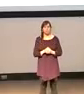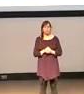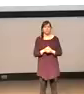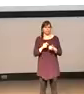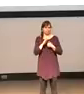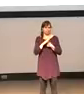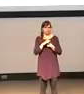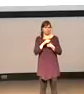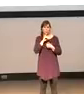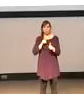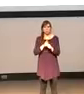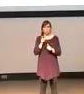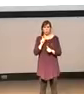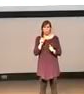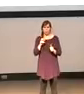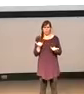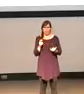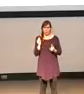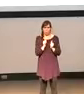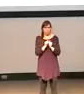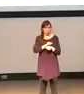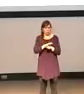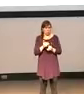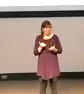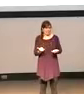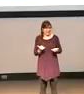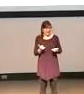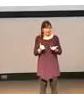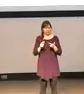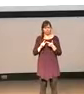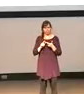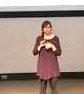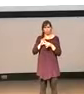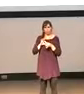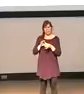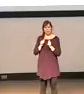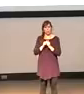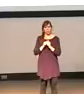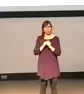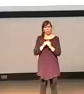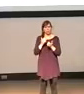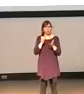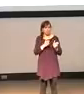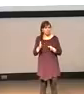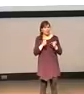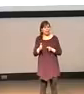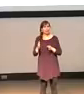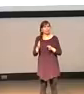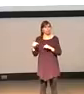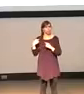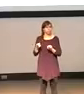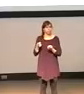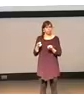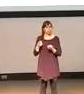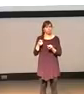really just an update on where we stand with COVID today, and then two is related to some planning that we've done